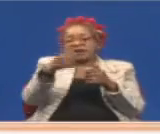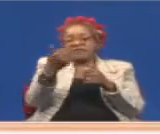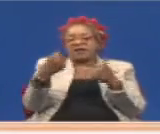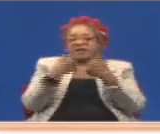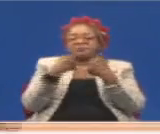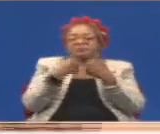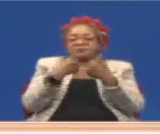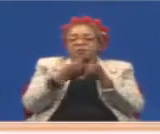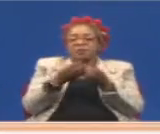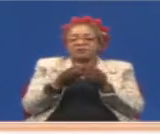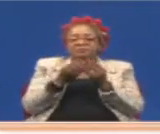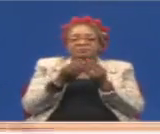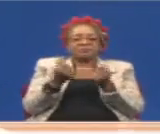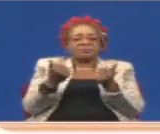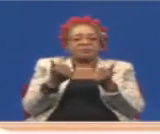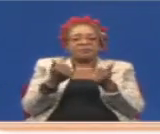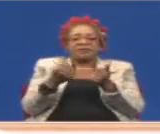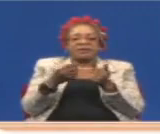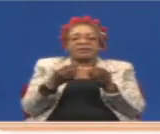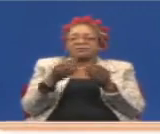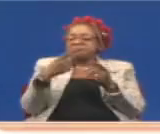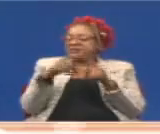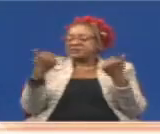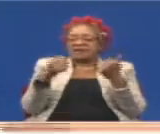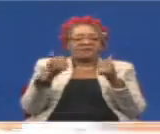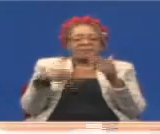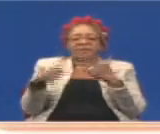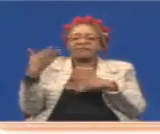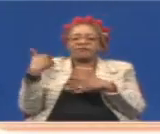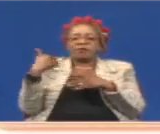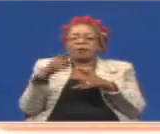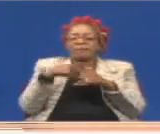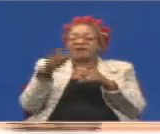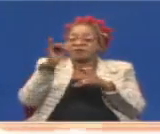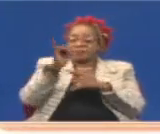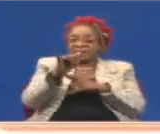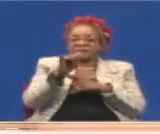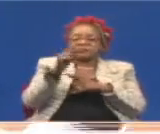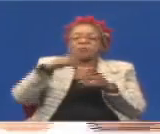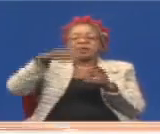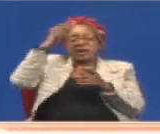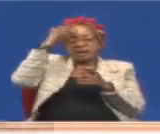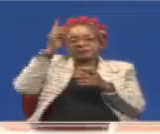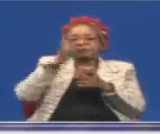Rangers ambapo walitupiga na wajawahi tupiga. But kutoka kwa hiyo game tumelearn.